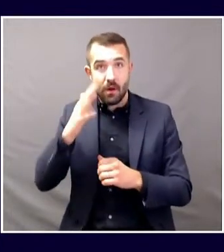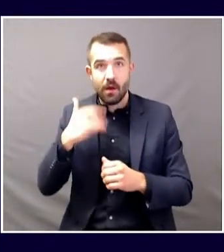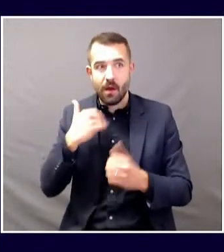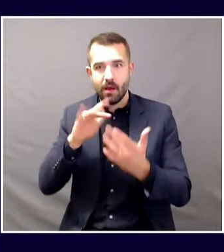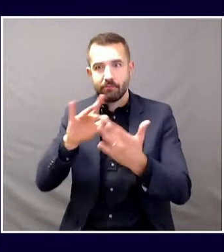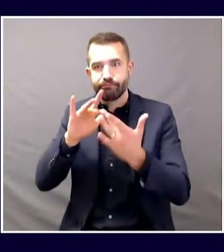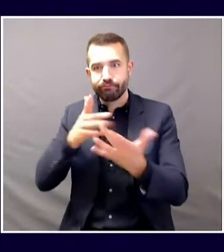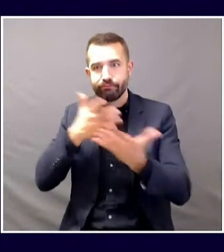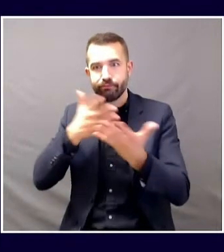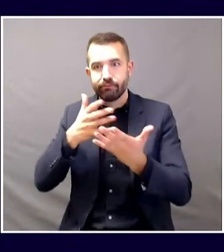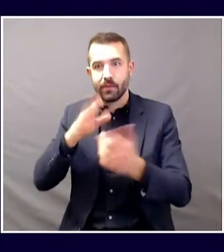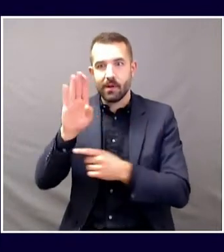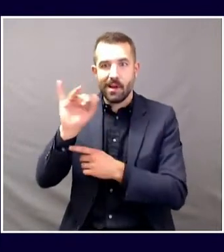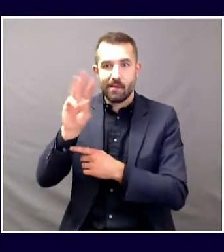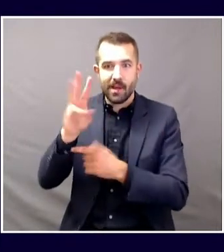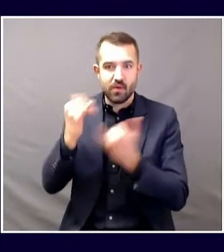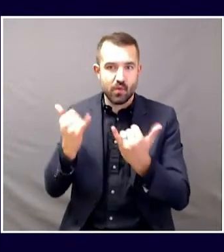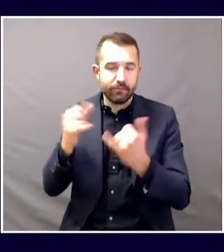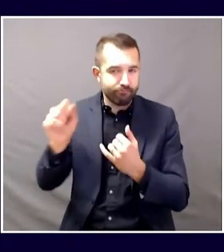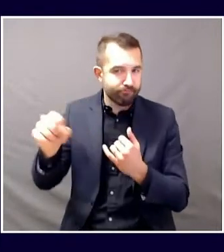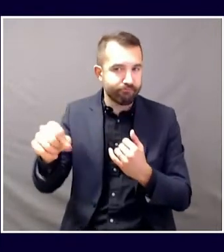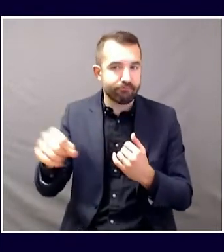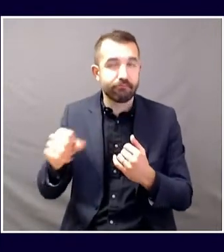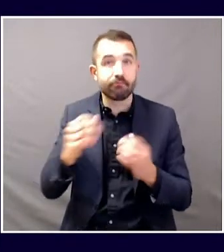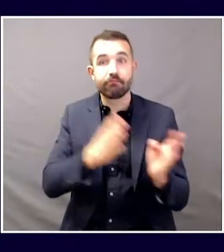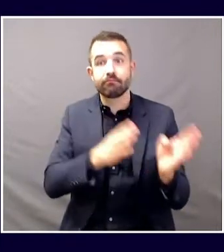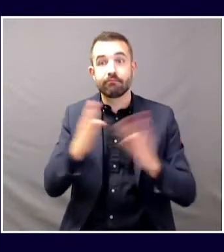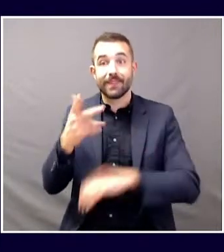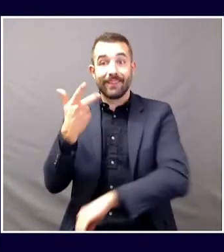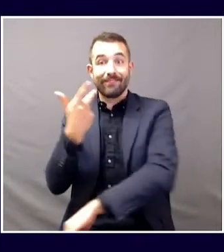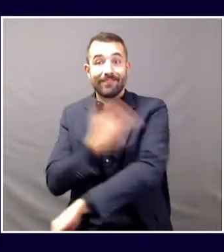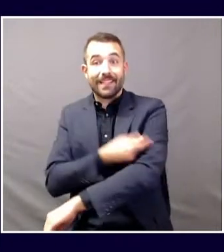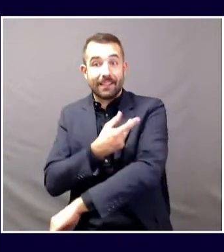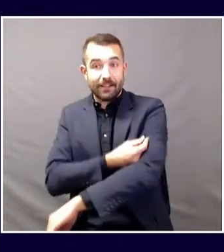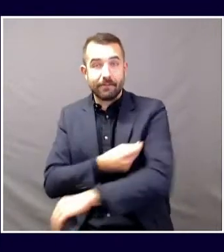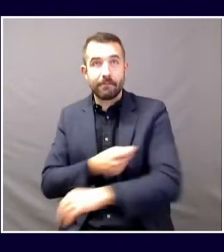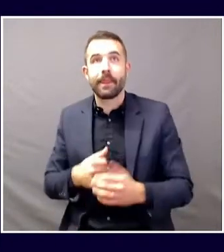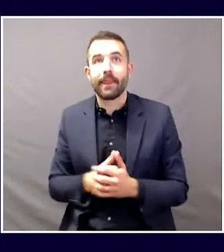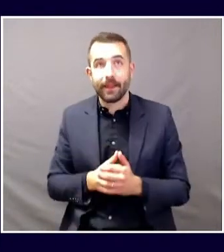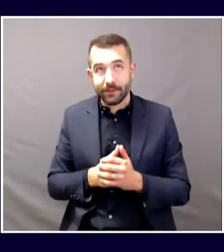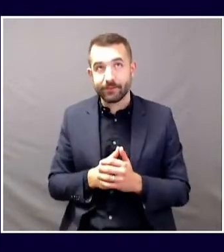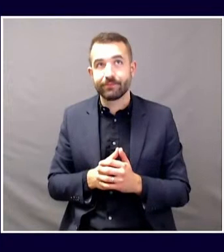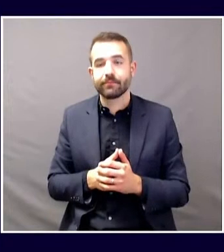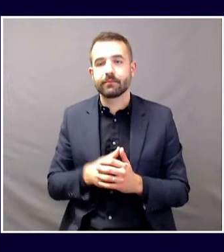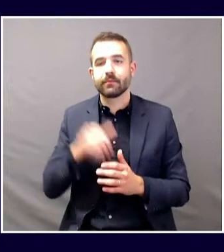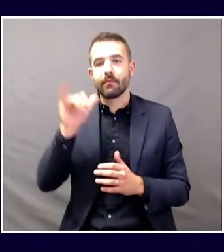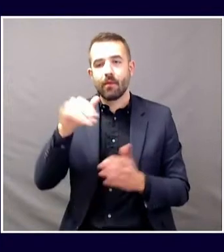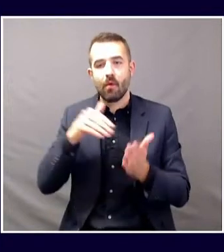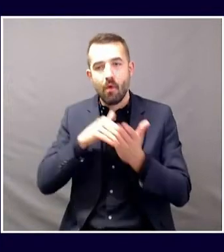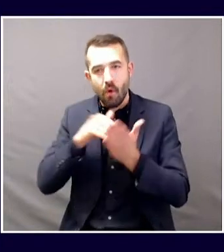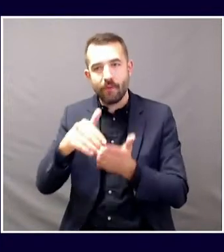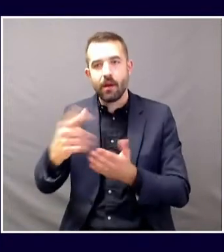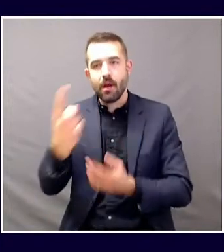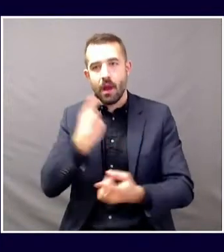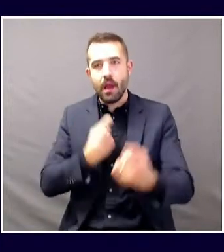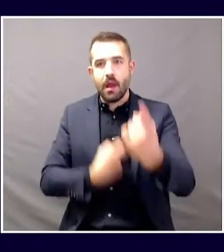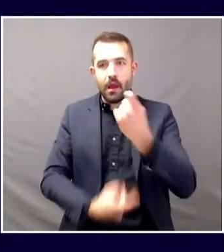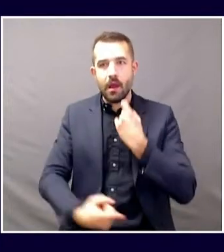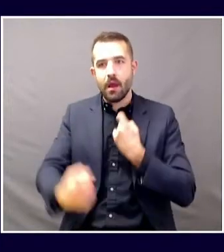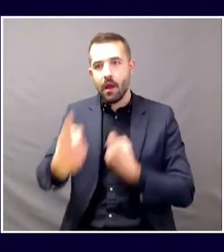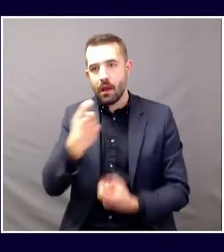Bath Iron Works to date. With respect to the vaccine, you're right, that is a question that comes up a lot. The answer is